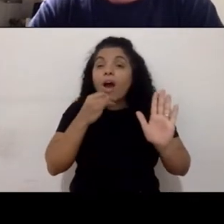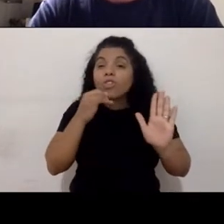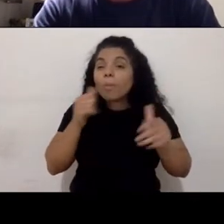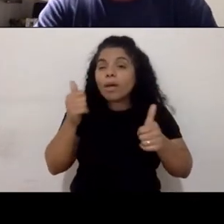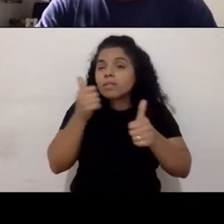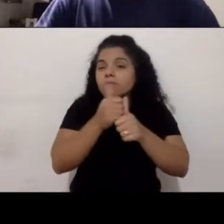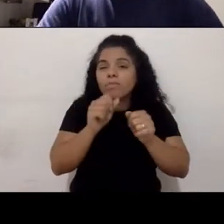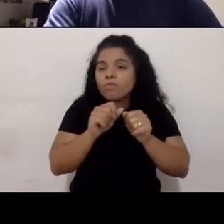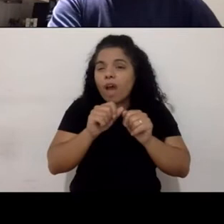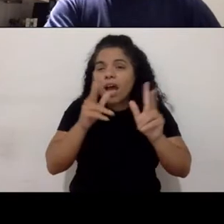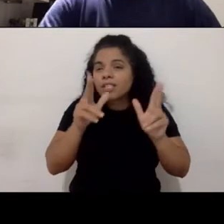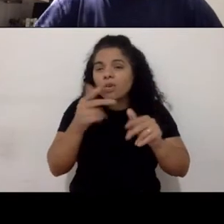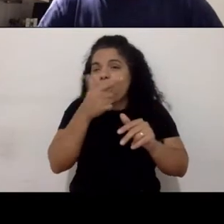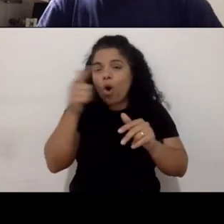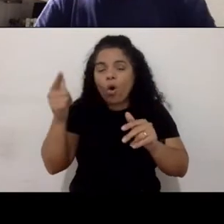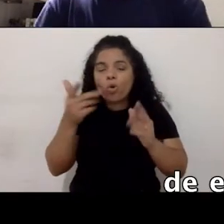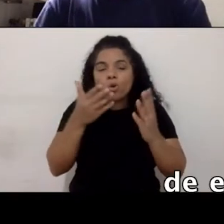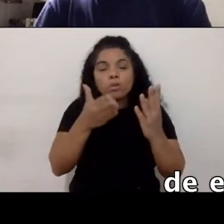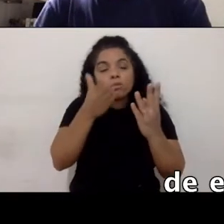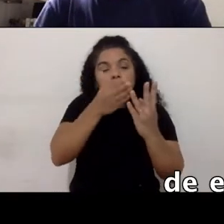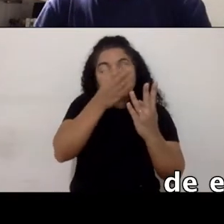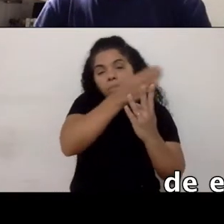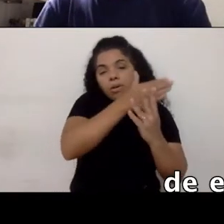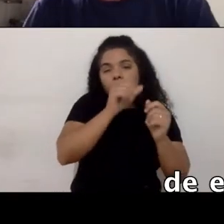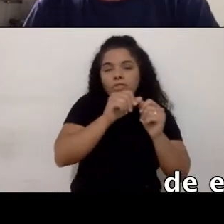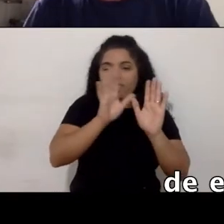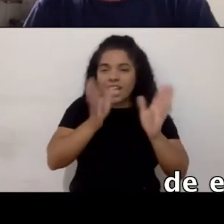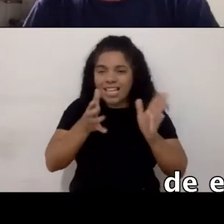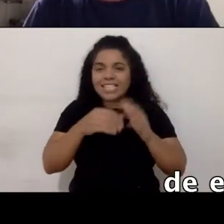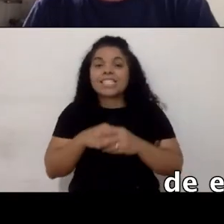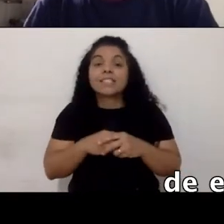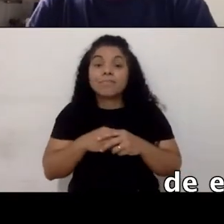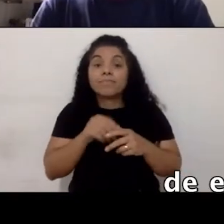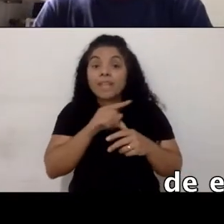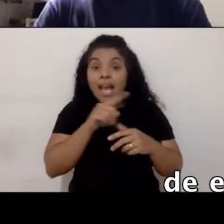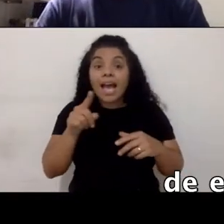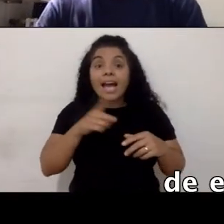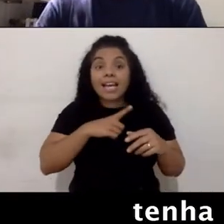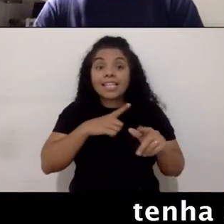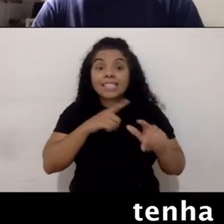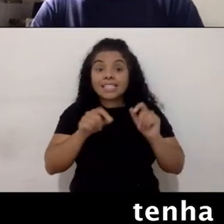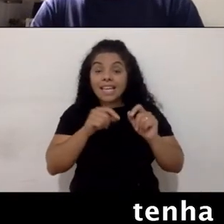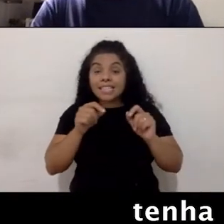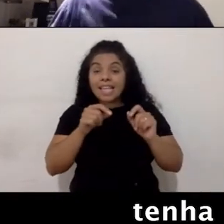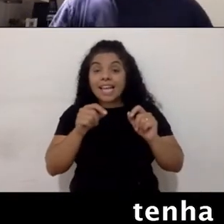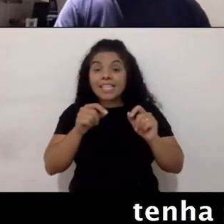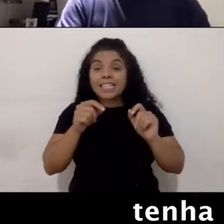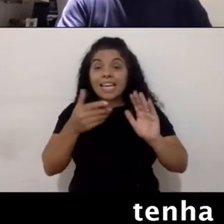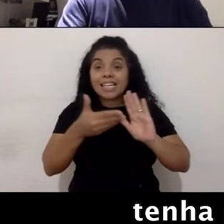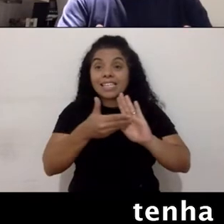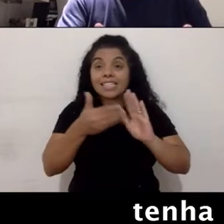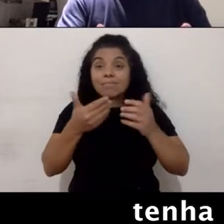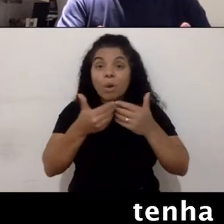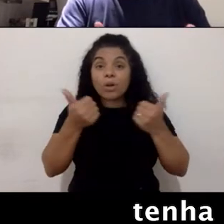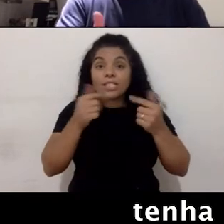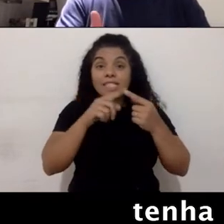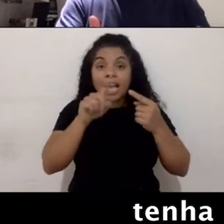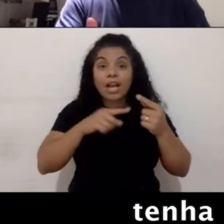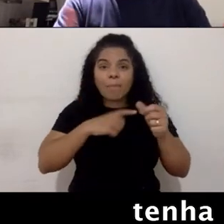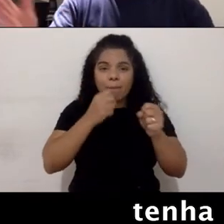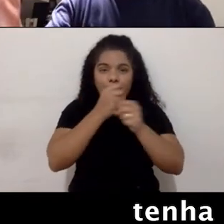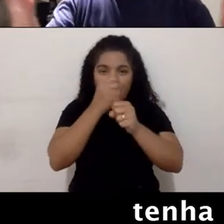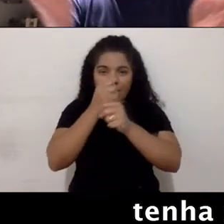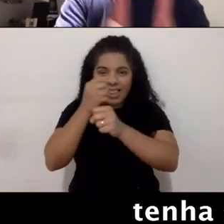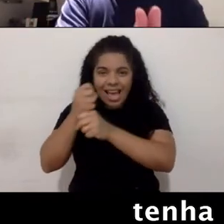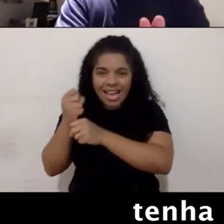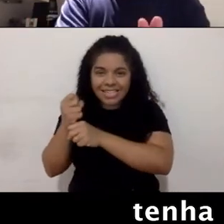And then you'd like to decouple your delivery pipelines for the different stacks. And so this moves away from having all of the infrastructure having